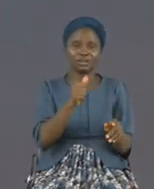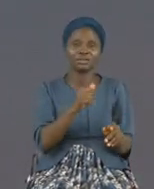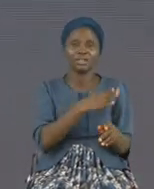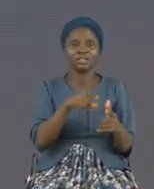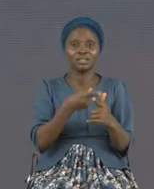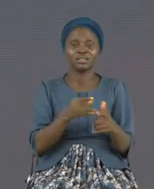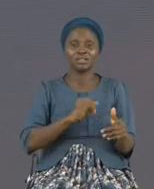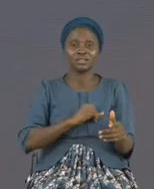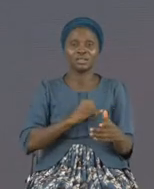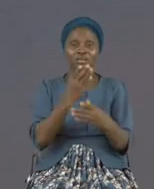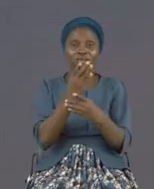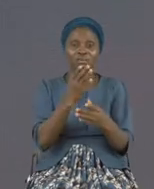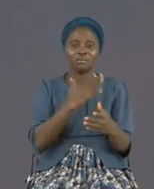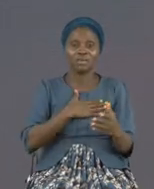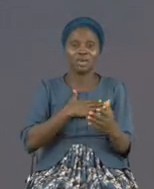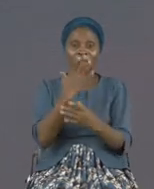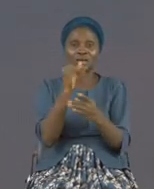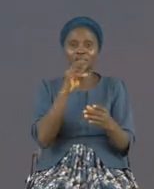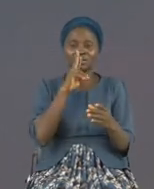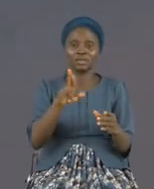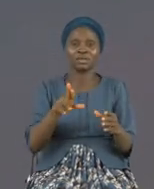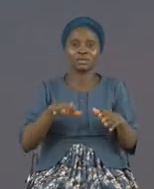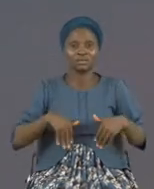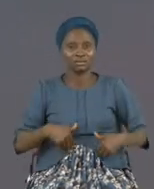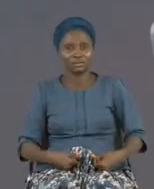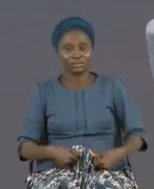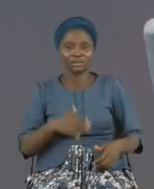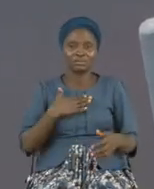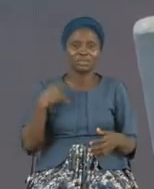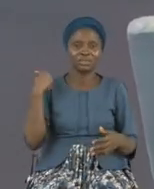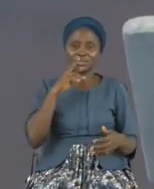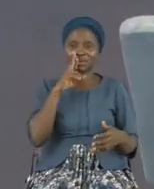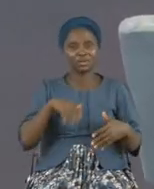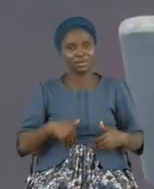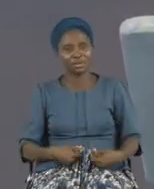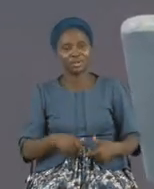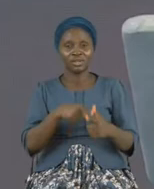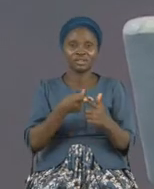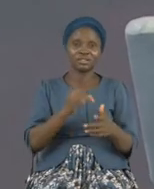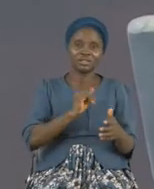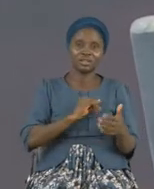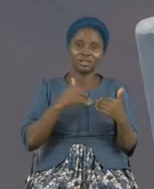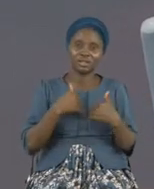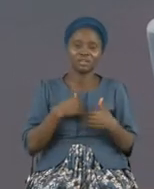down. My shoulders are down. And then I have what they call